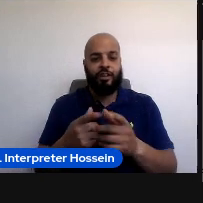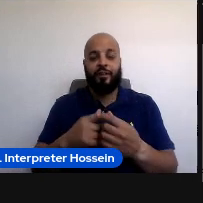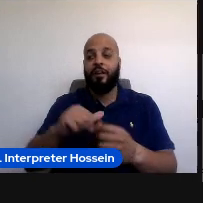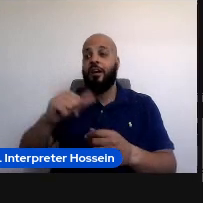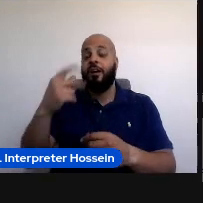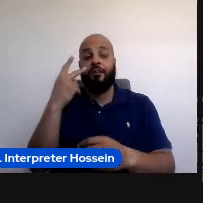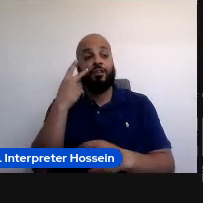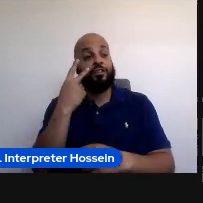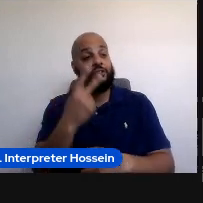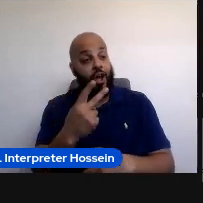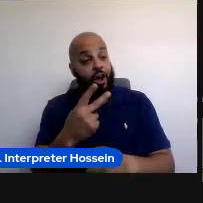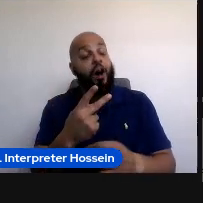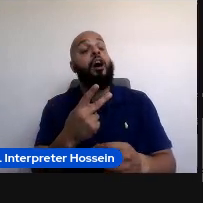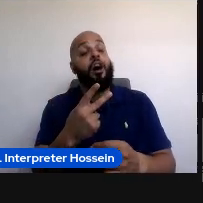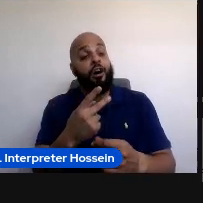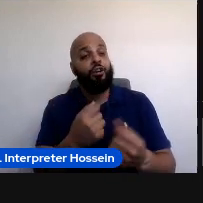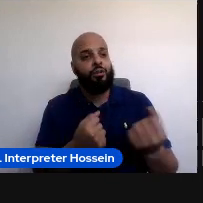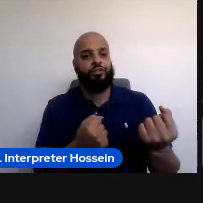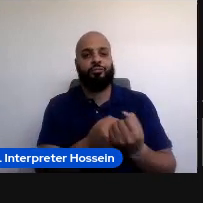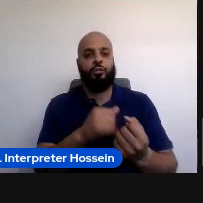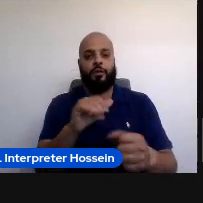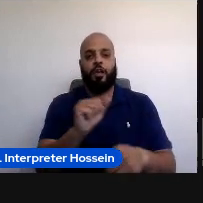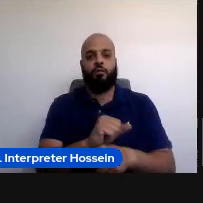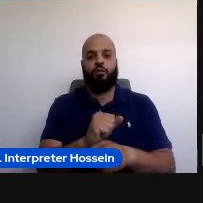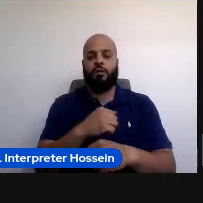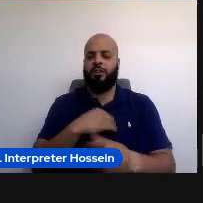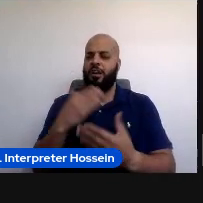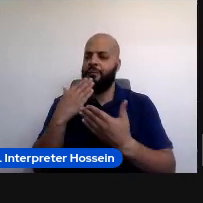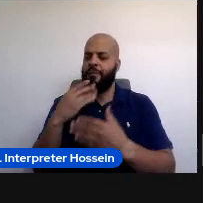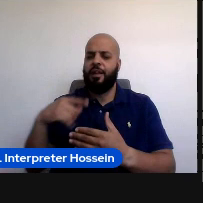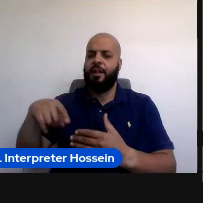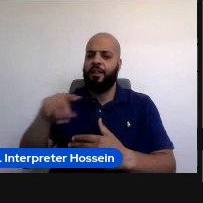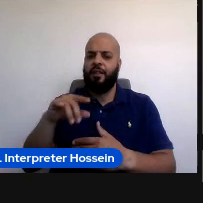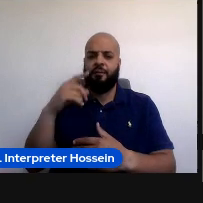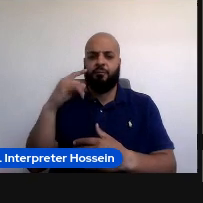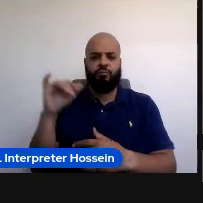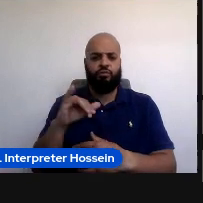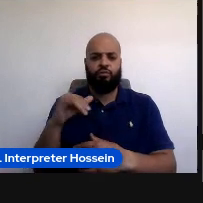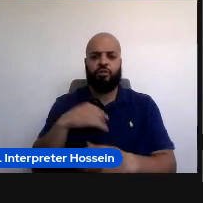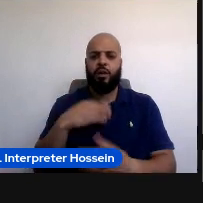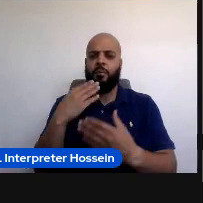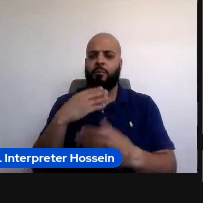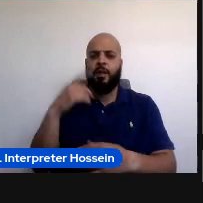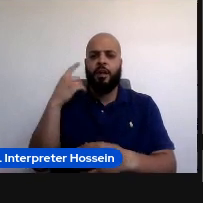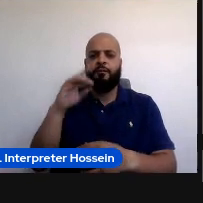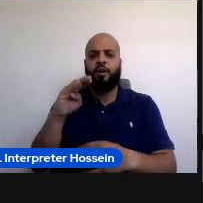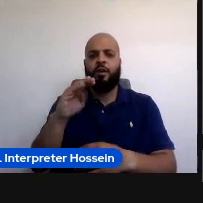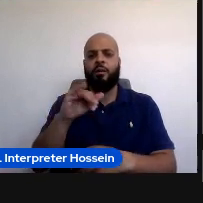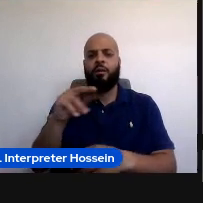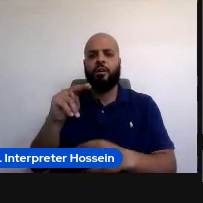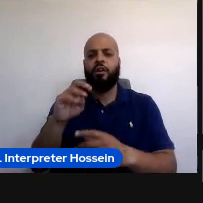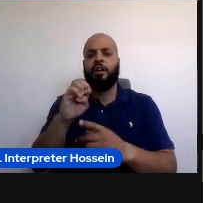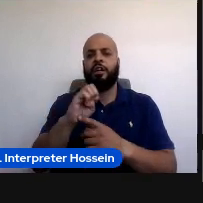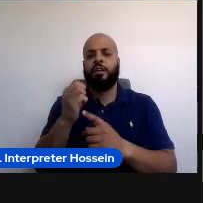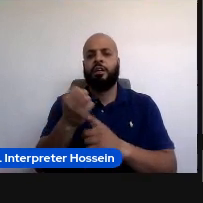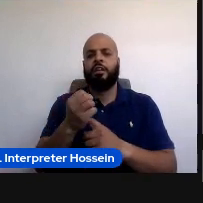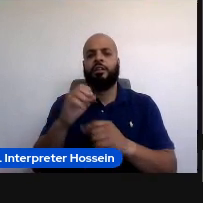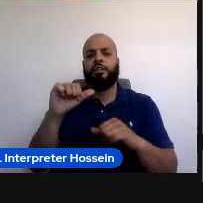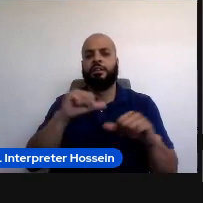and supported that work. And I'm so thankful for them. And I'm especially thankful for the Minnesota Environmental Science and